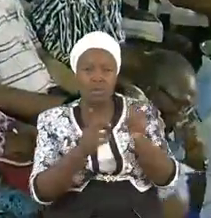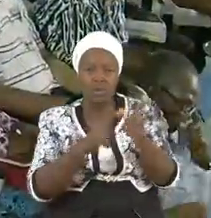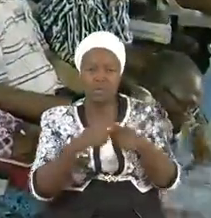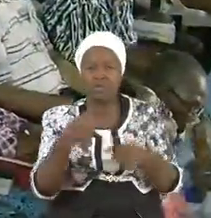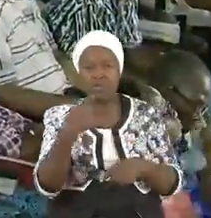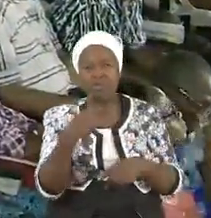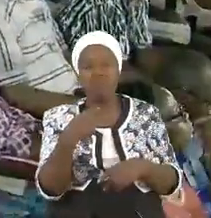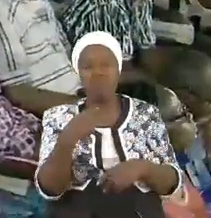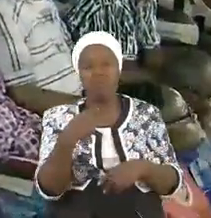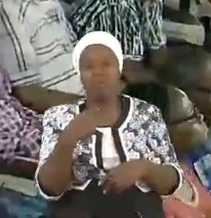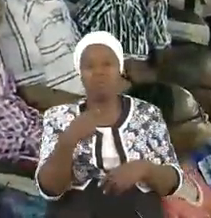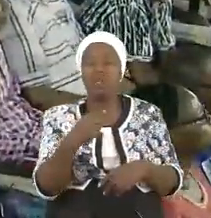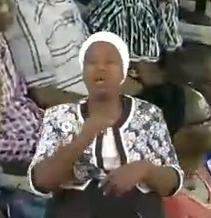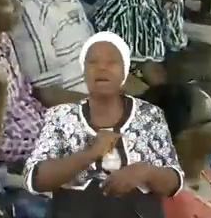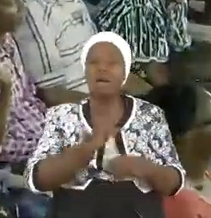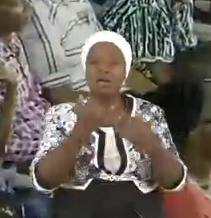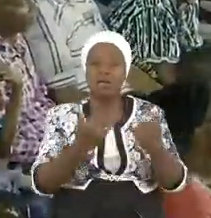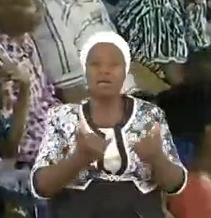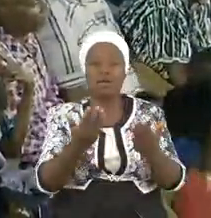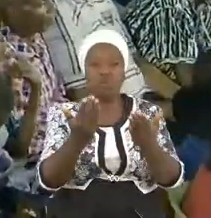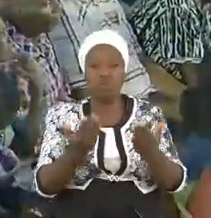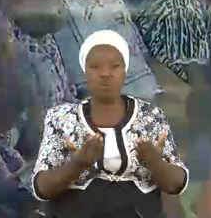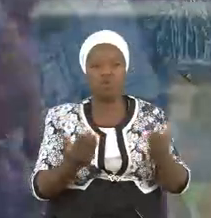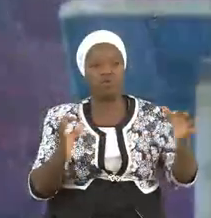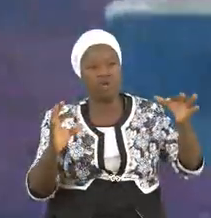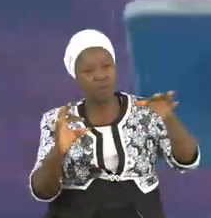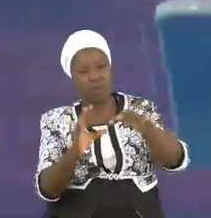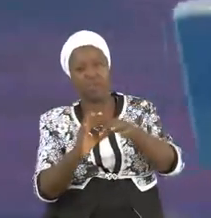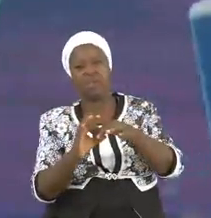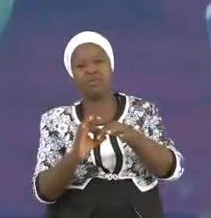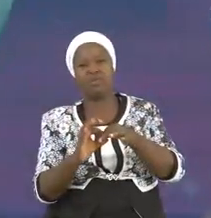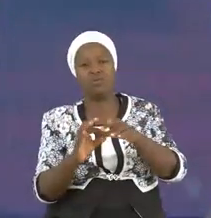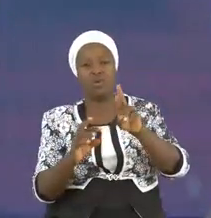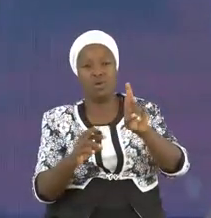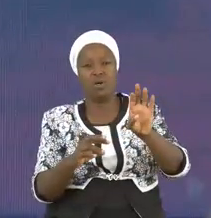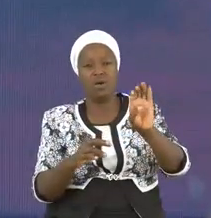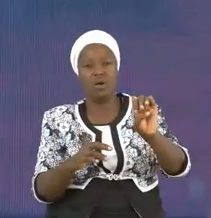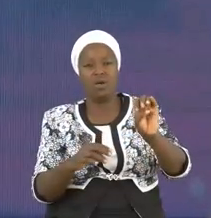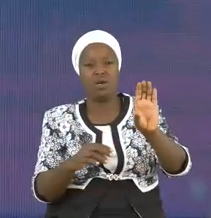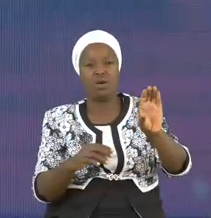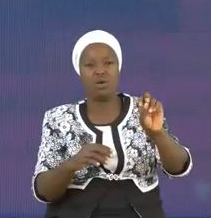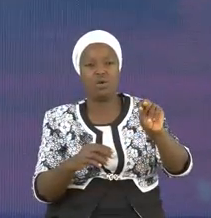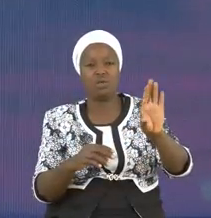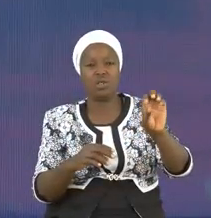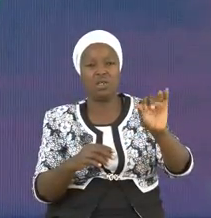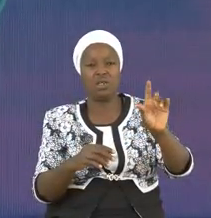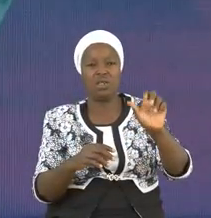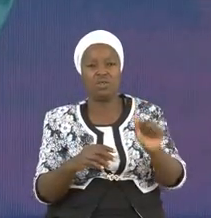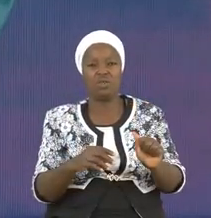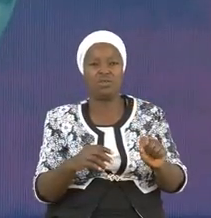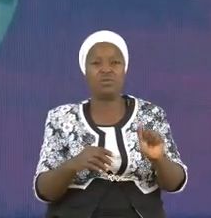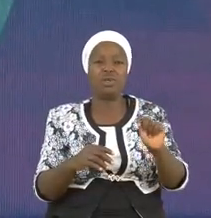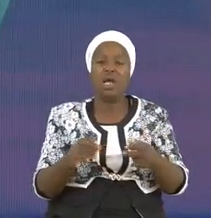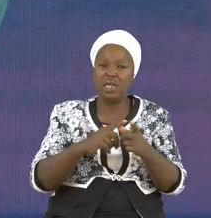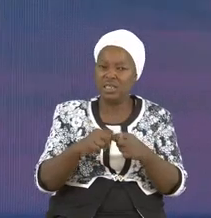I now want reconciliation. I want to think along with God. Live